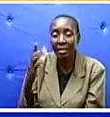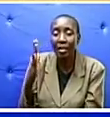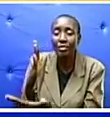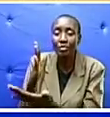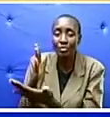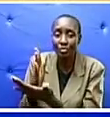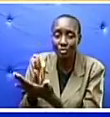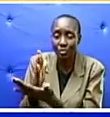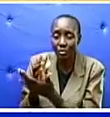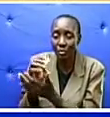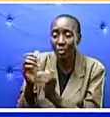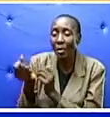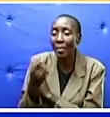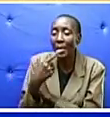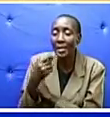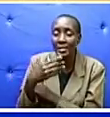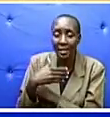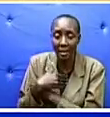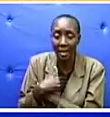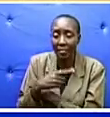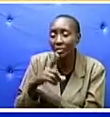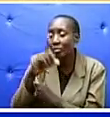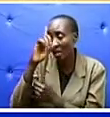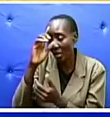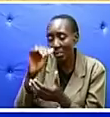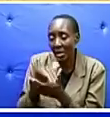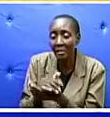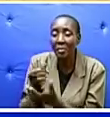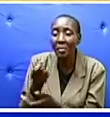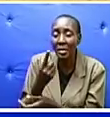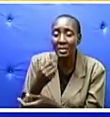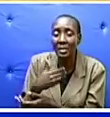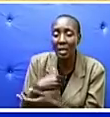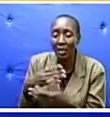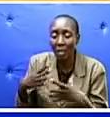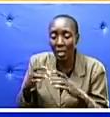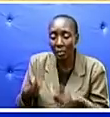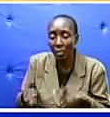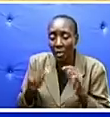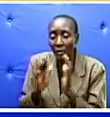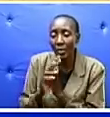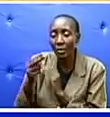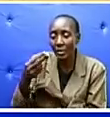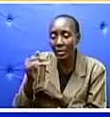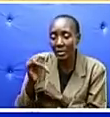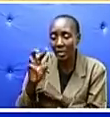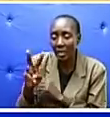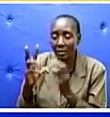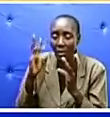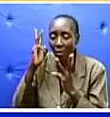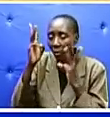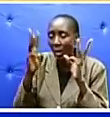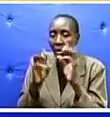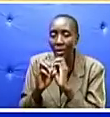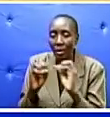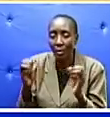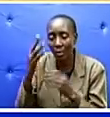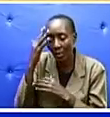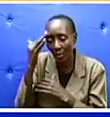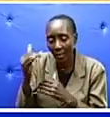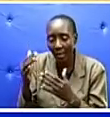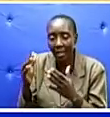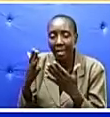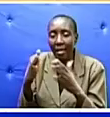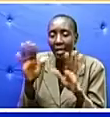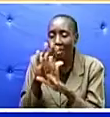around, and I believe they're around. Mm-hmm. So people living with HIV should not have any worry about it, because things are safe. And another